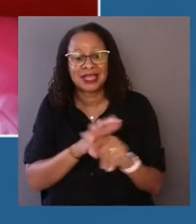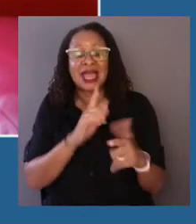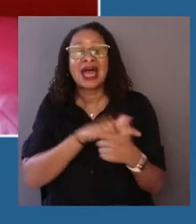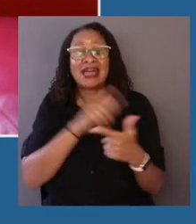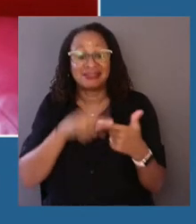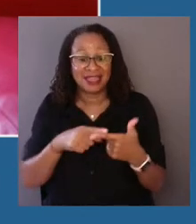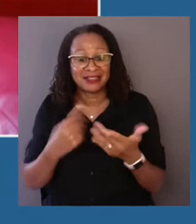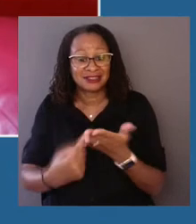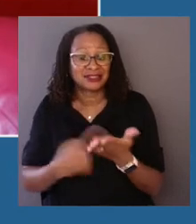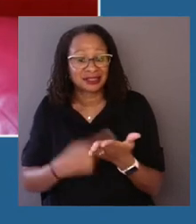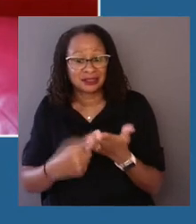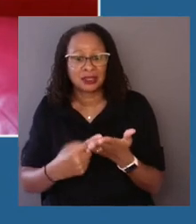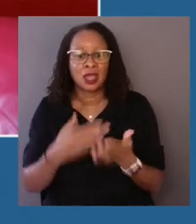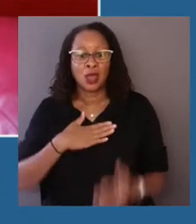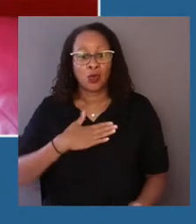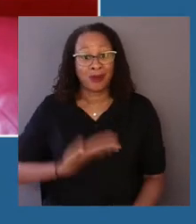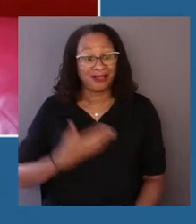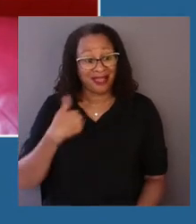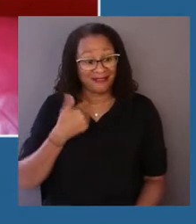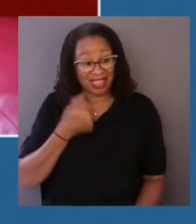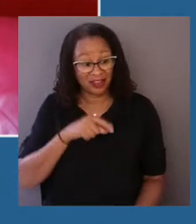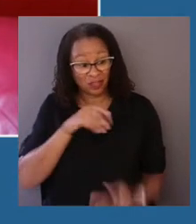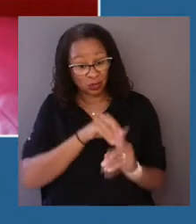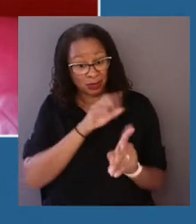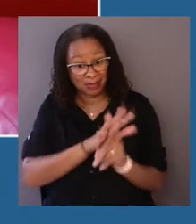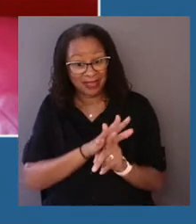about, well, have any of those impacts